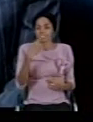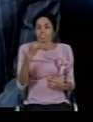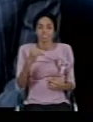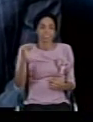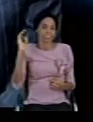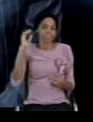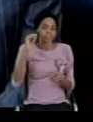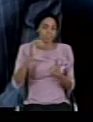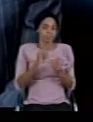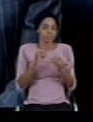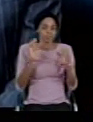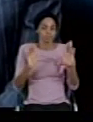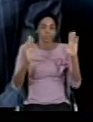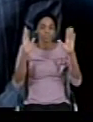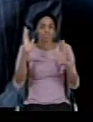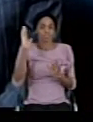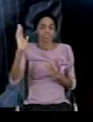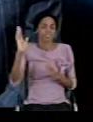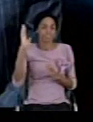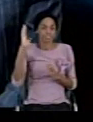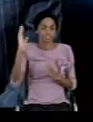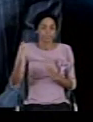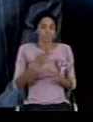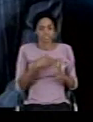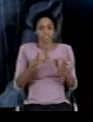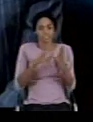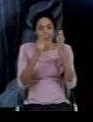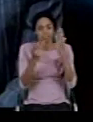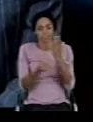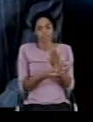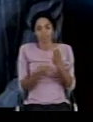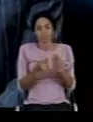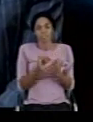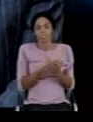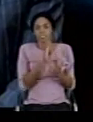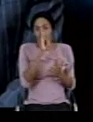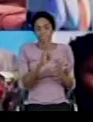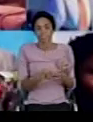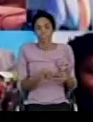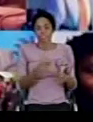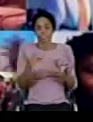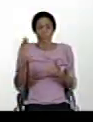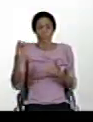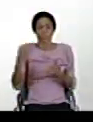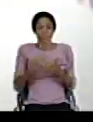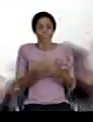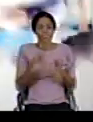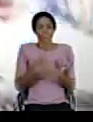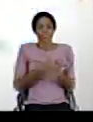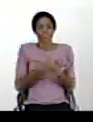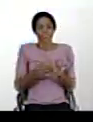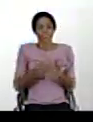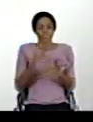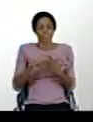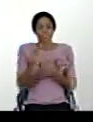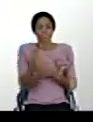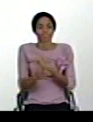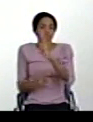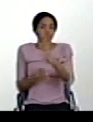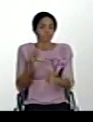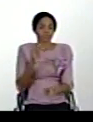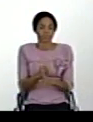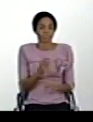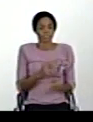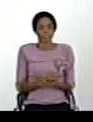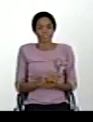and crusades that are being done by this ministry throughout the world. GCK,